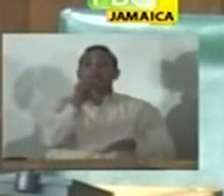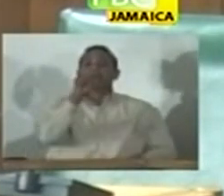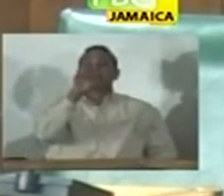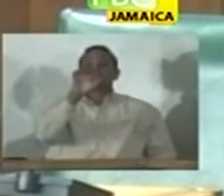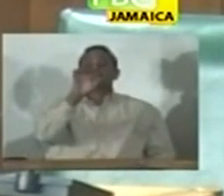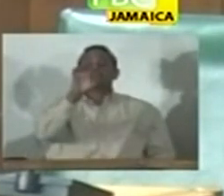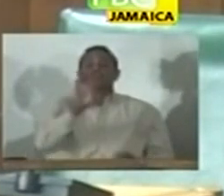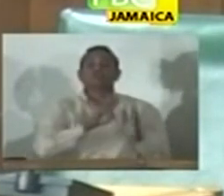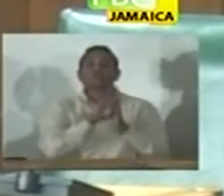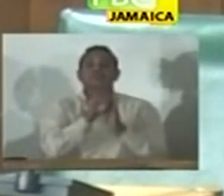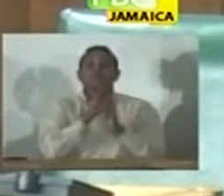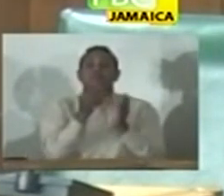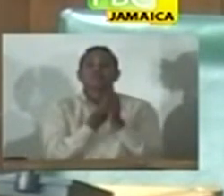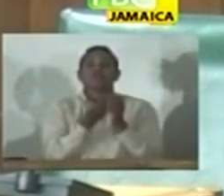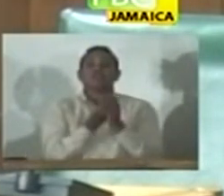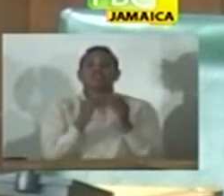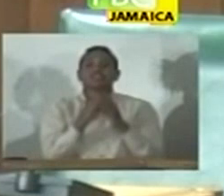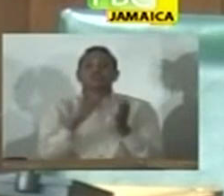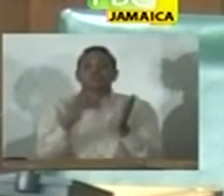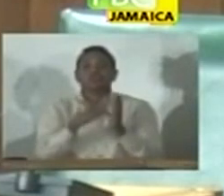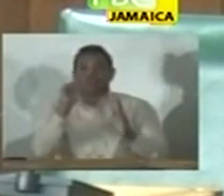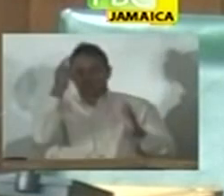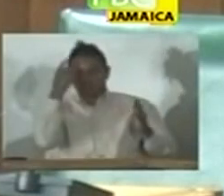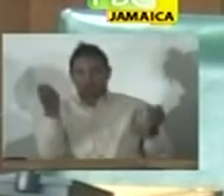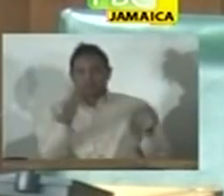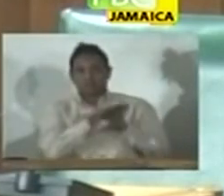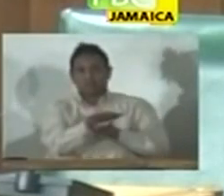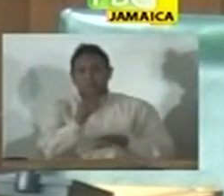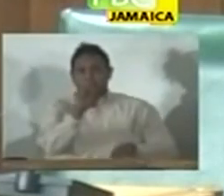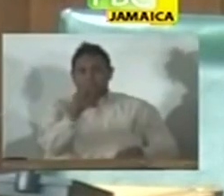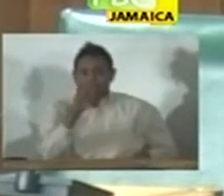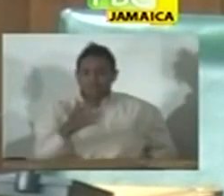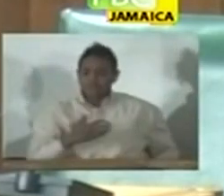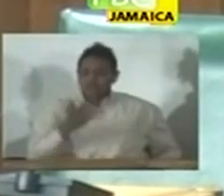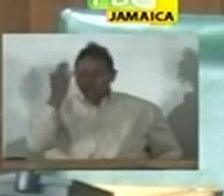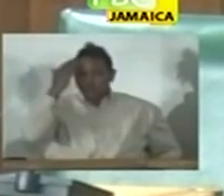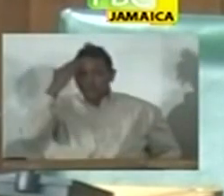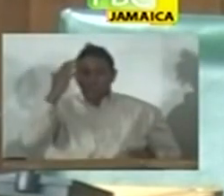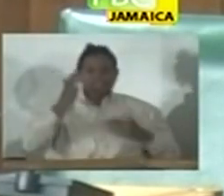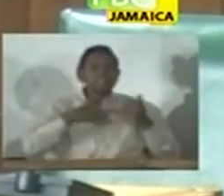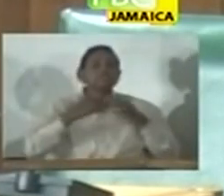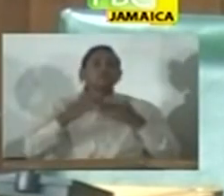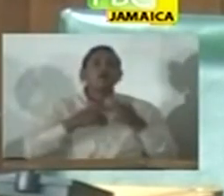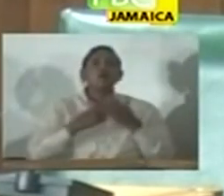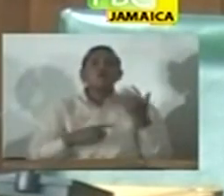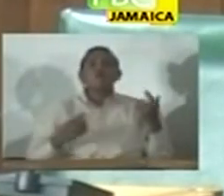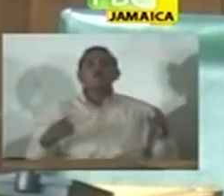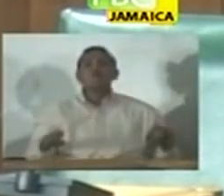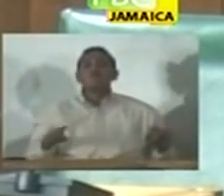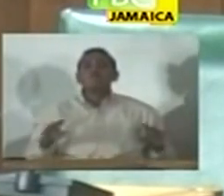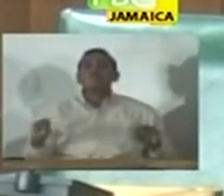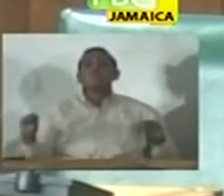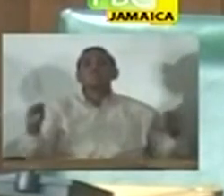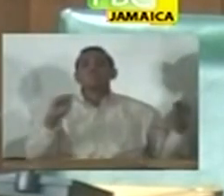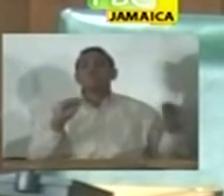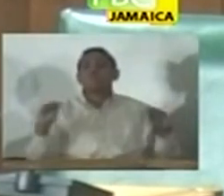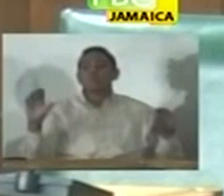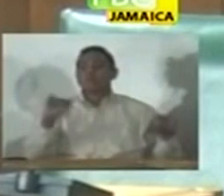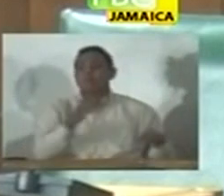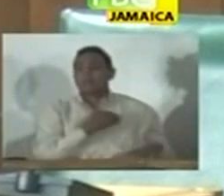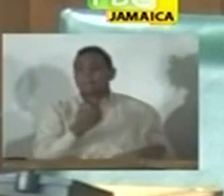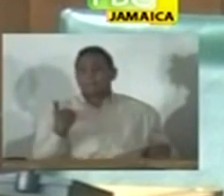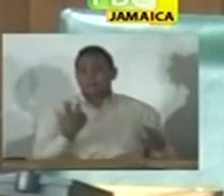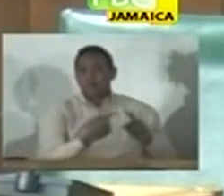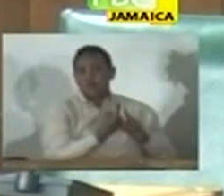Development Fund into central government. And you know, Mr. President, despite of what is being said by my colleagues over